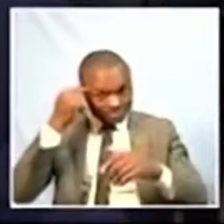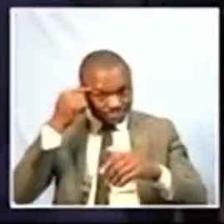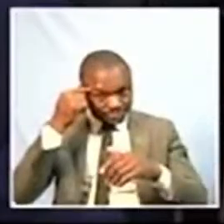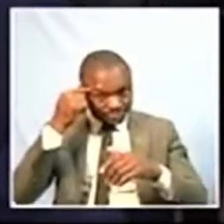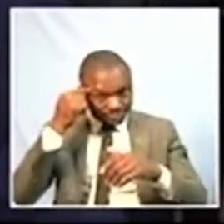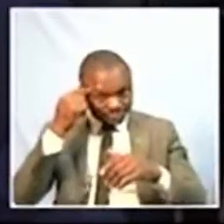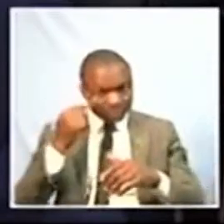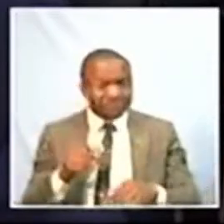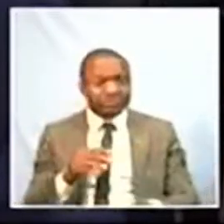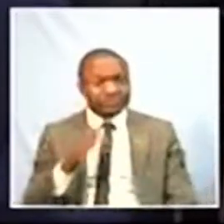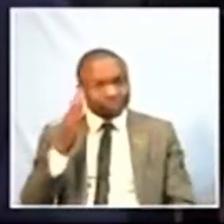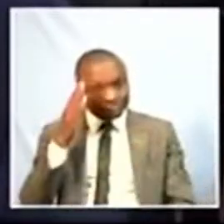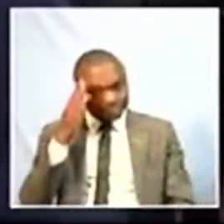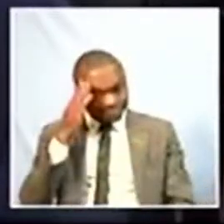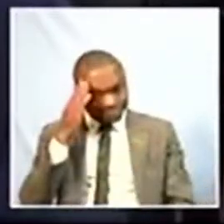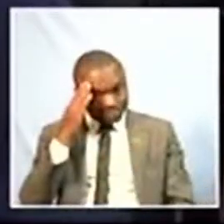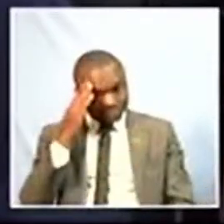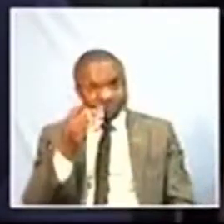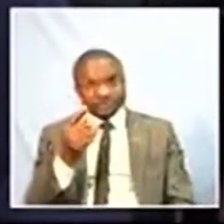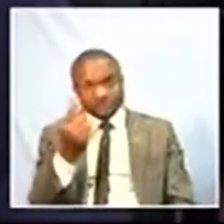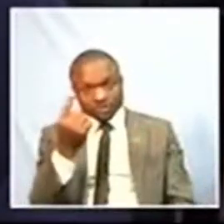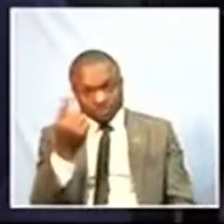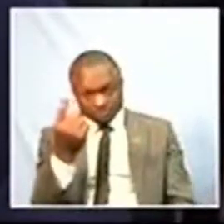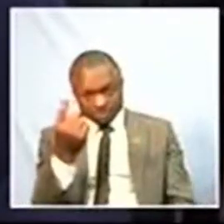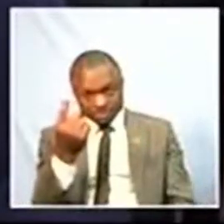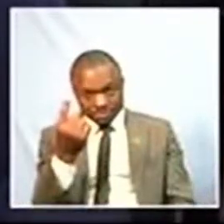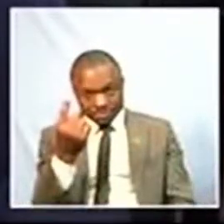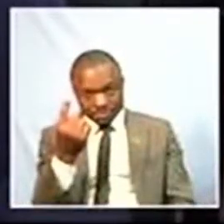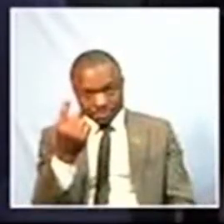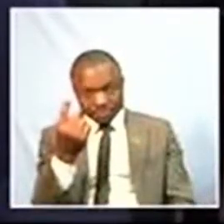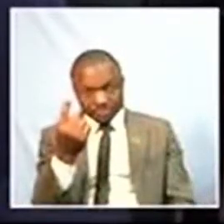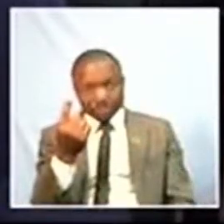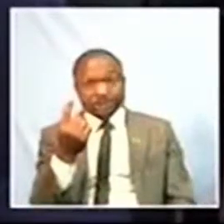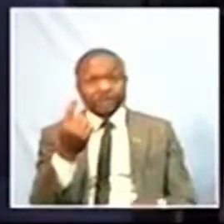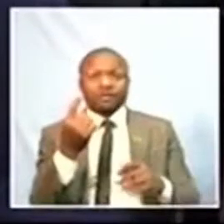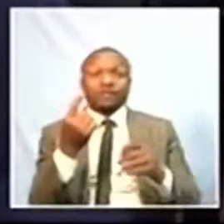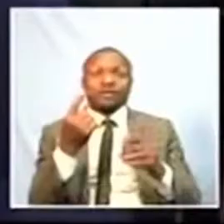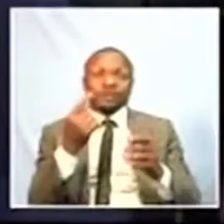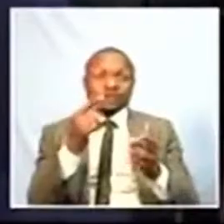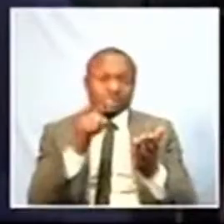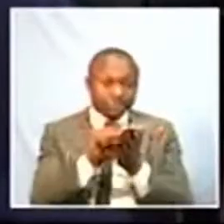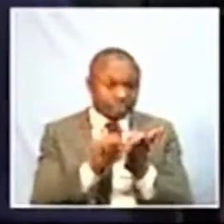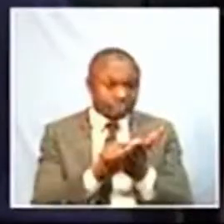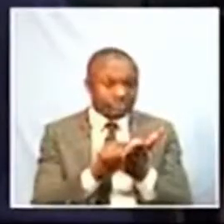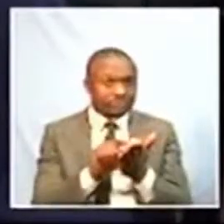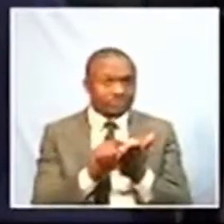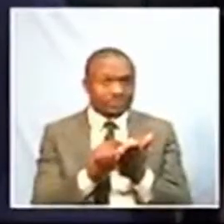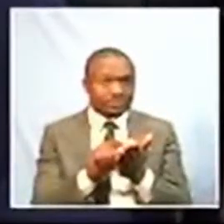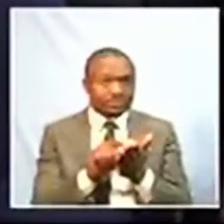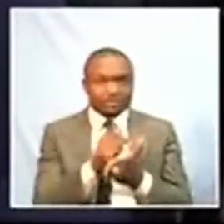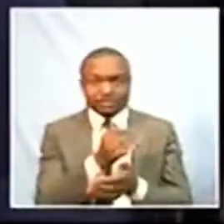we have come to know that there was only one circular. Yes. The second circular is not there.